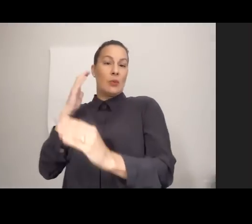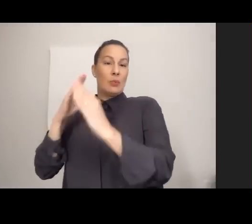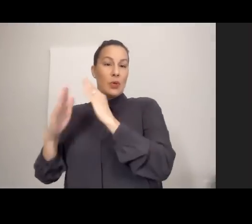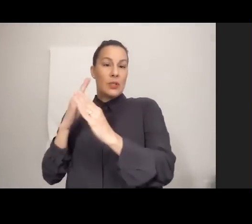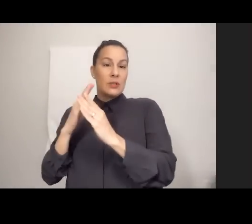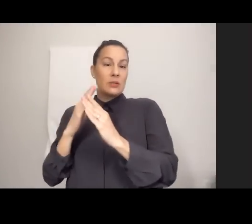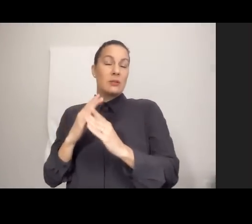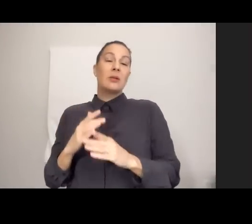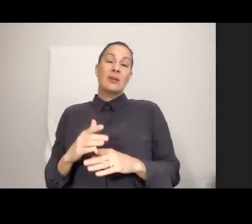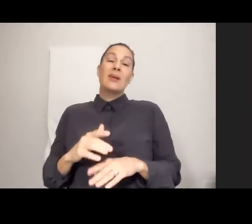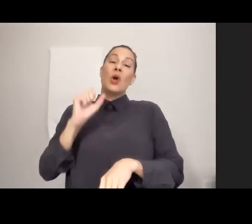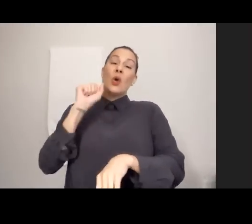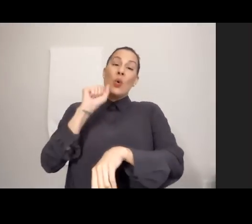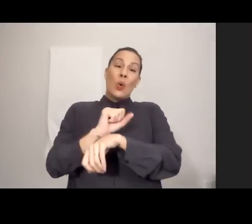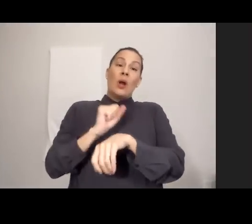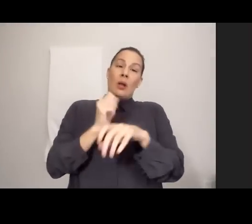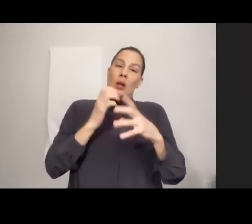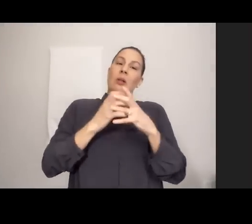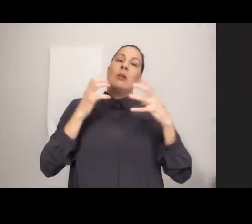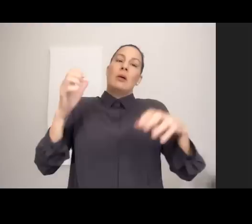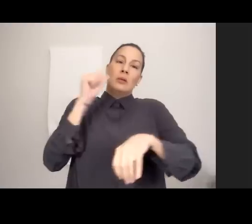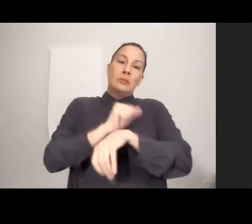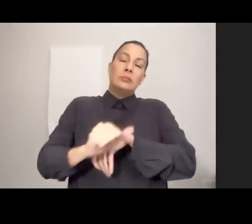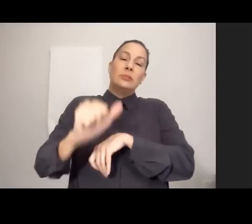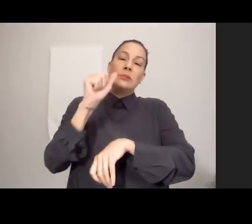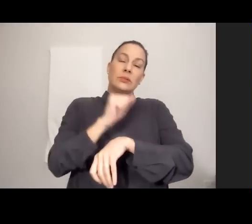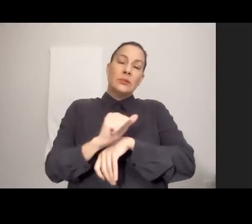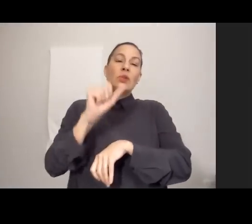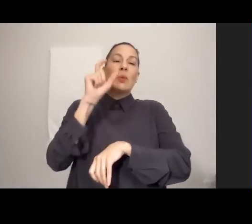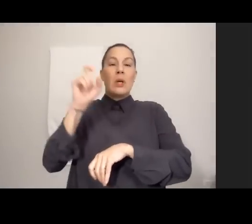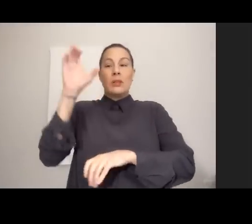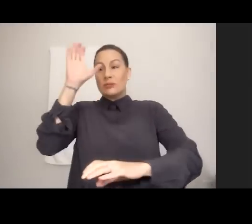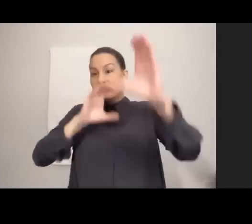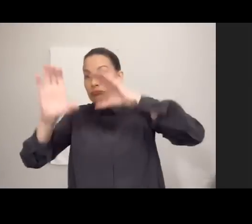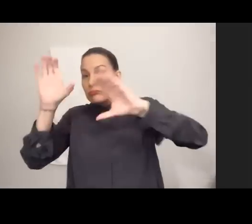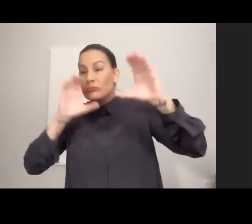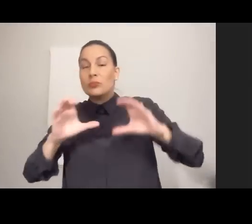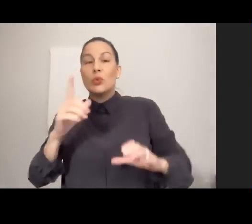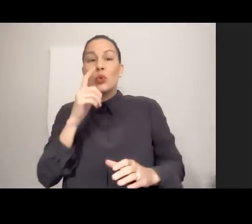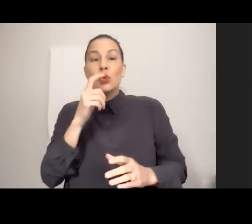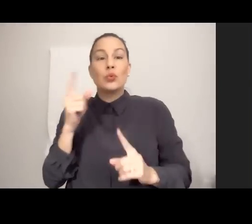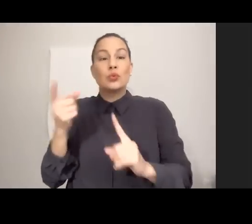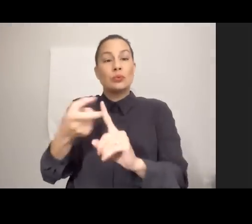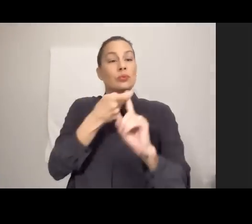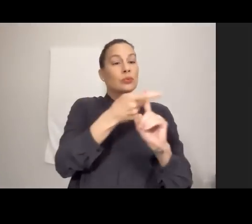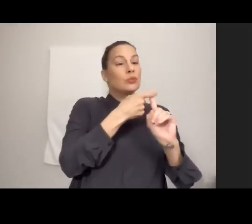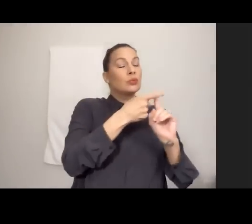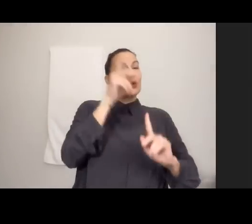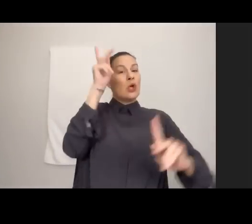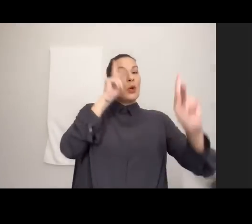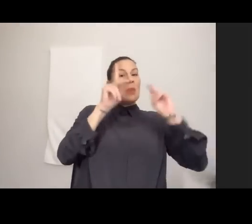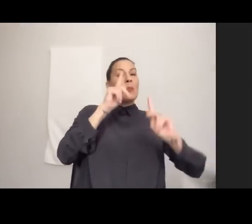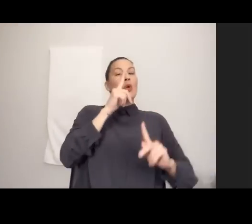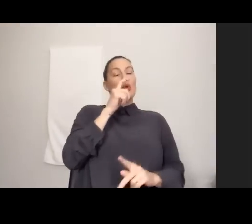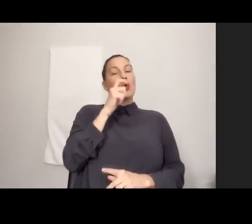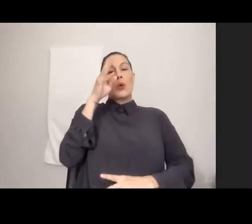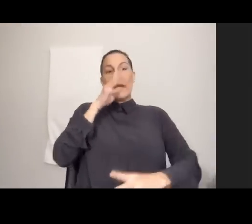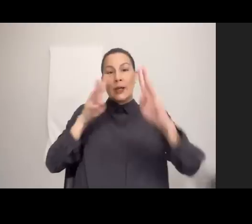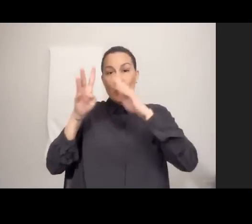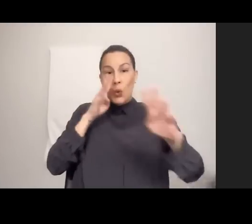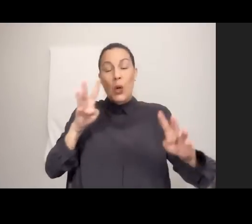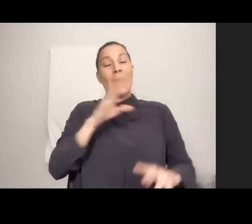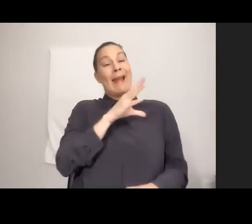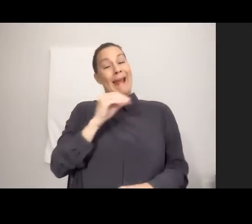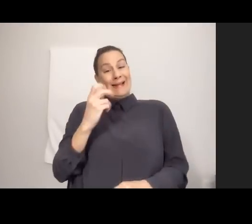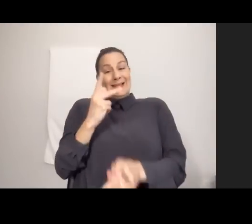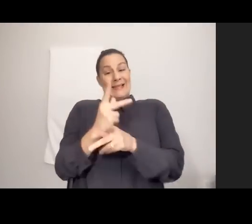start, like other folks have said, by centering those who are at the margins in our organizing and by caring for each other better in our everyday lives.